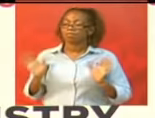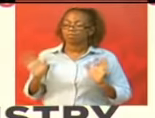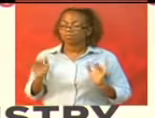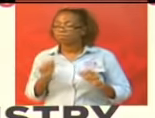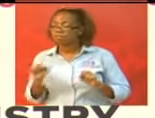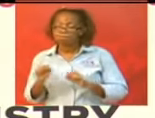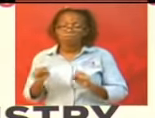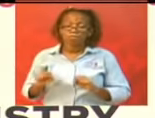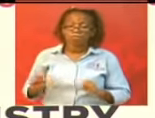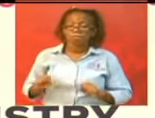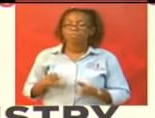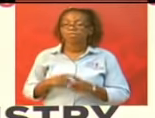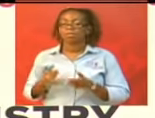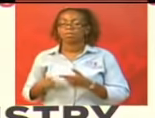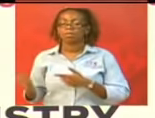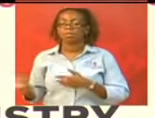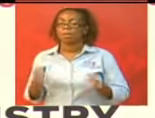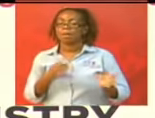own.